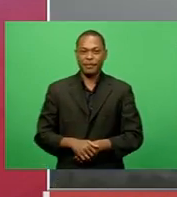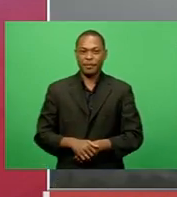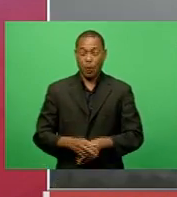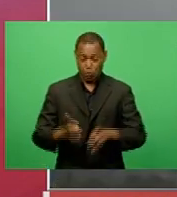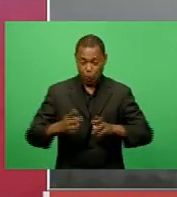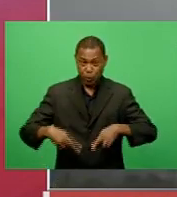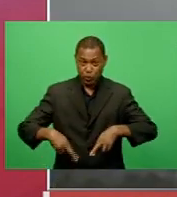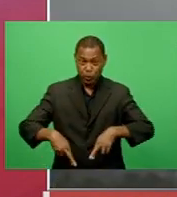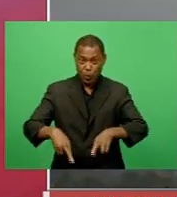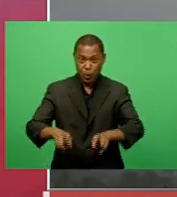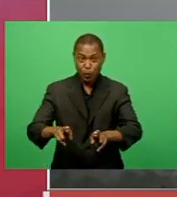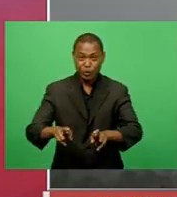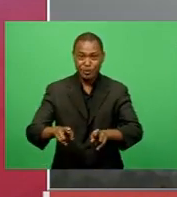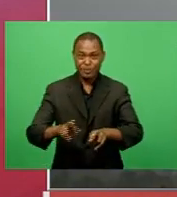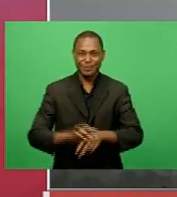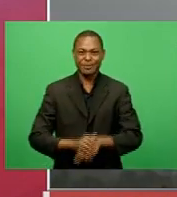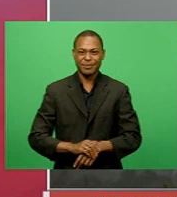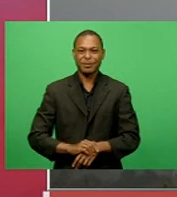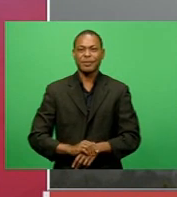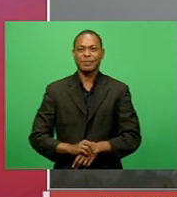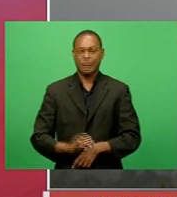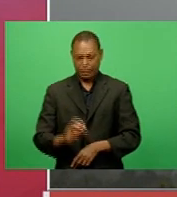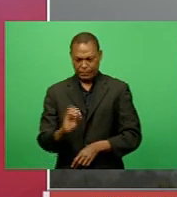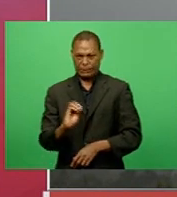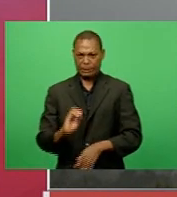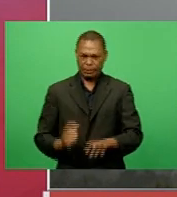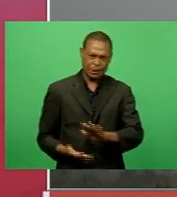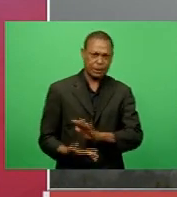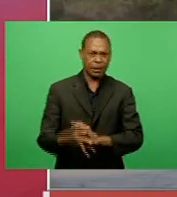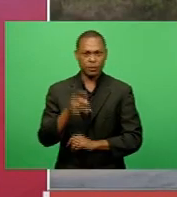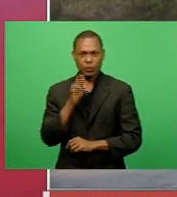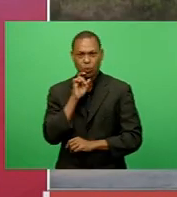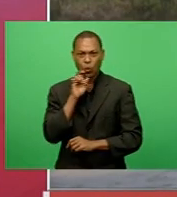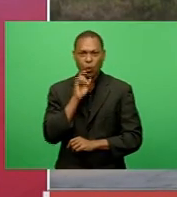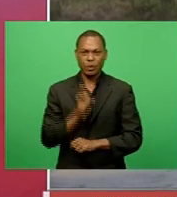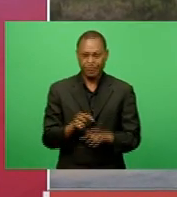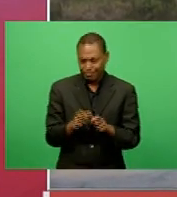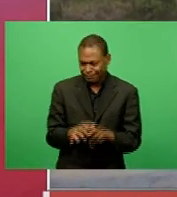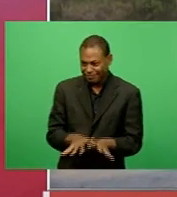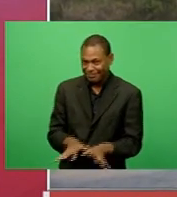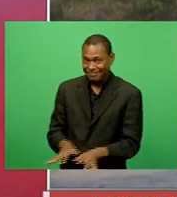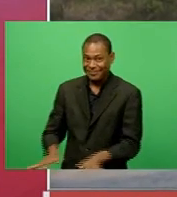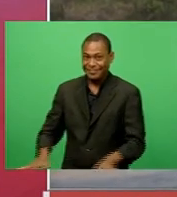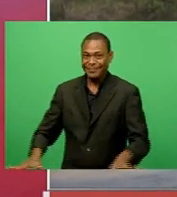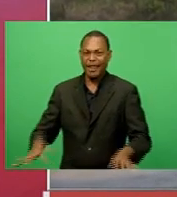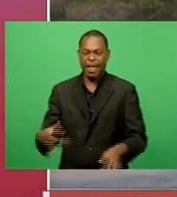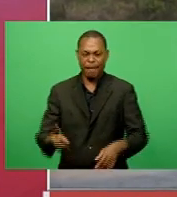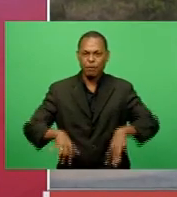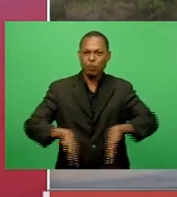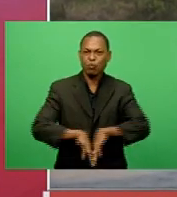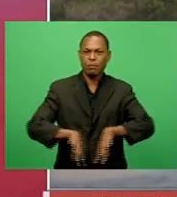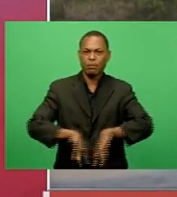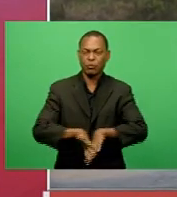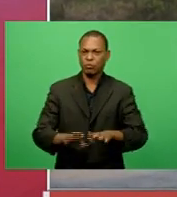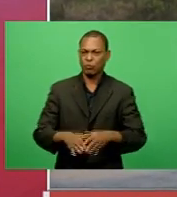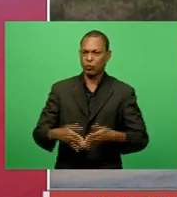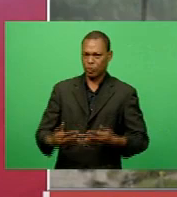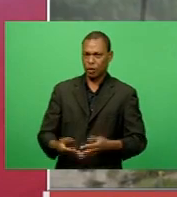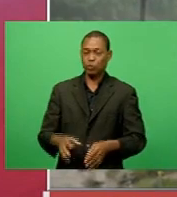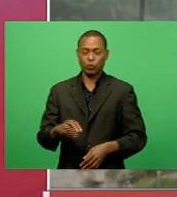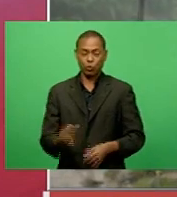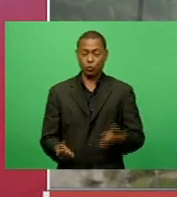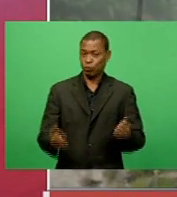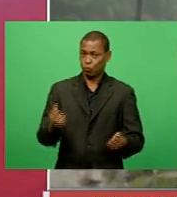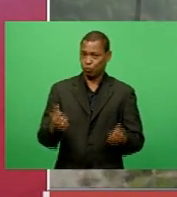roads, parts of the roads are underwater. There's a lot of runoffs as well, bringing with them debris on the road. So if you're driving out